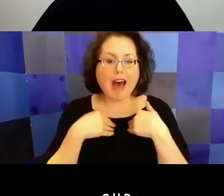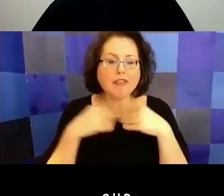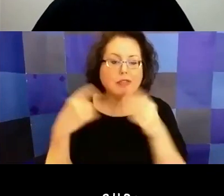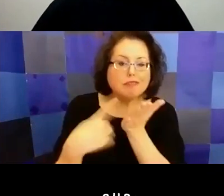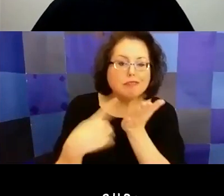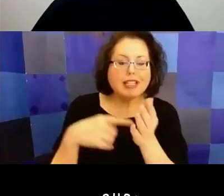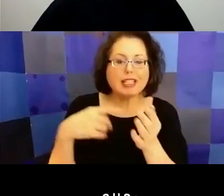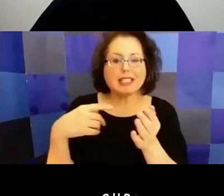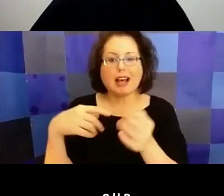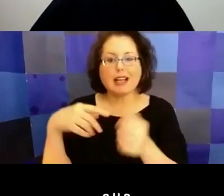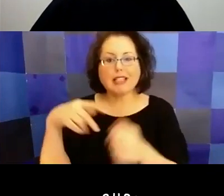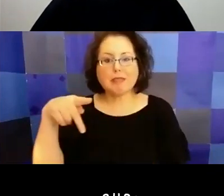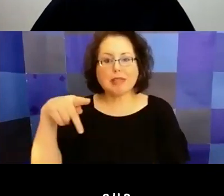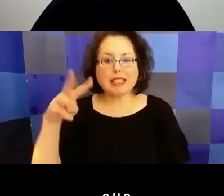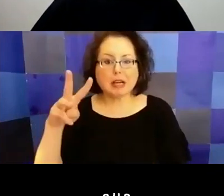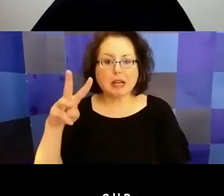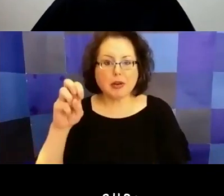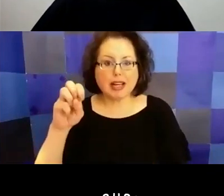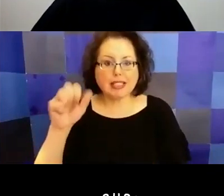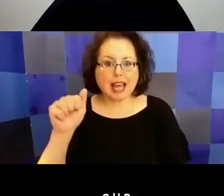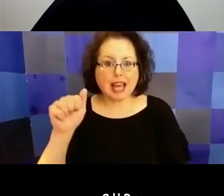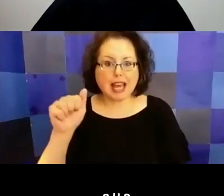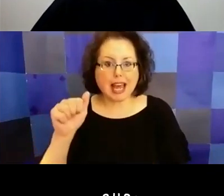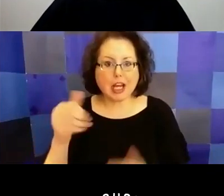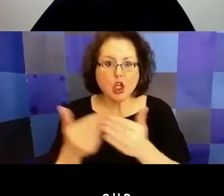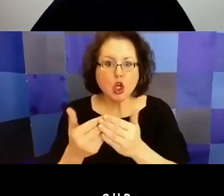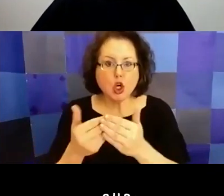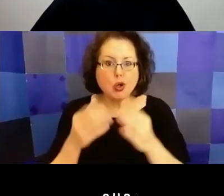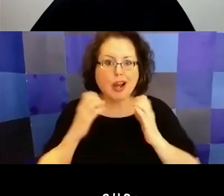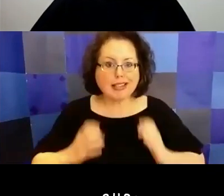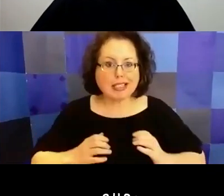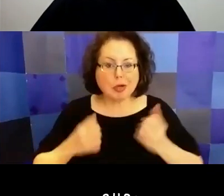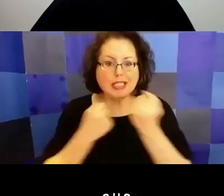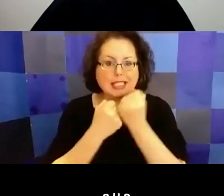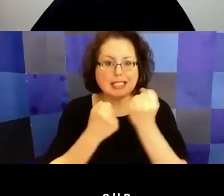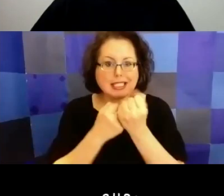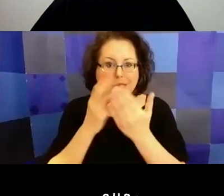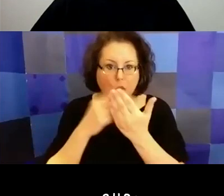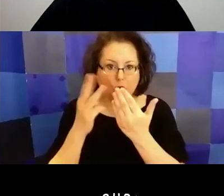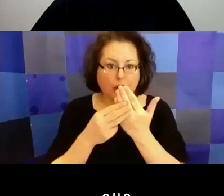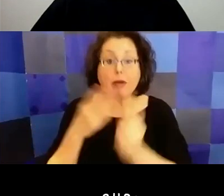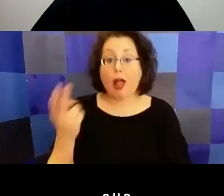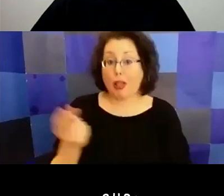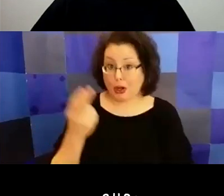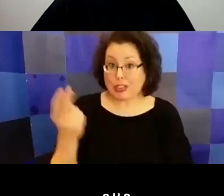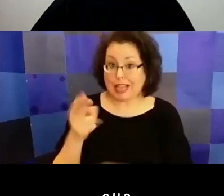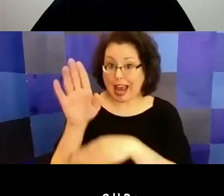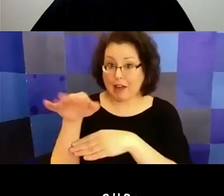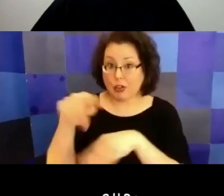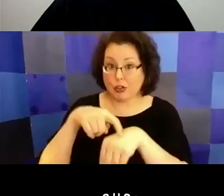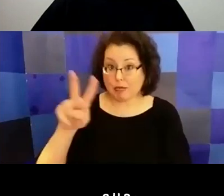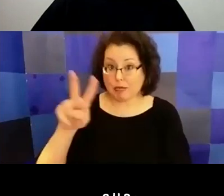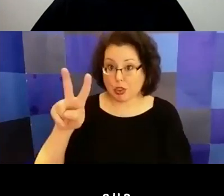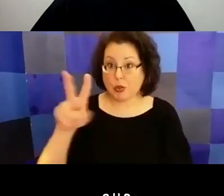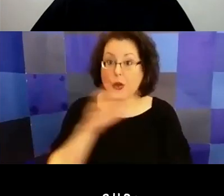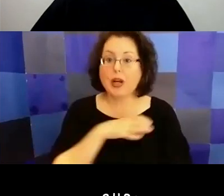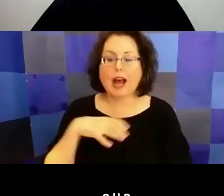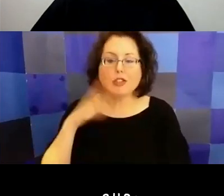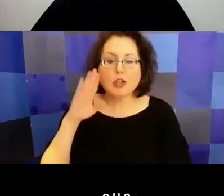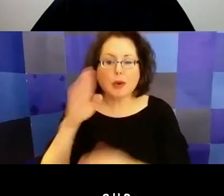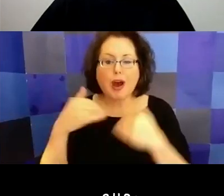PWSA new customer assistance program. On Thursday afternoon at 2 p.m., Council will hold a